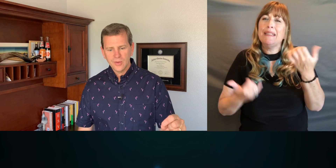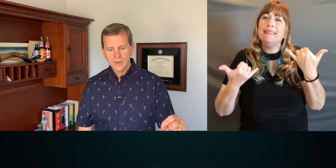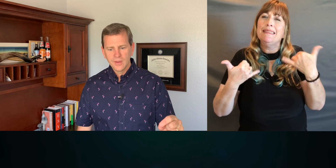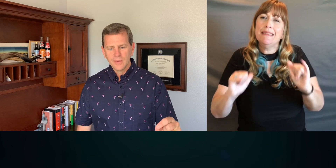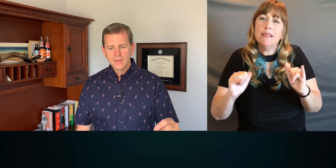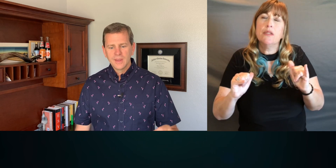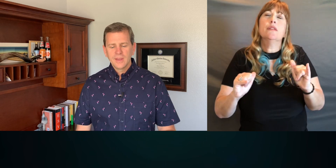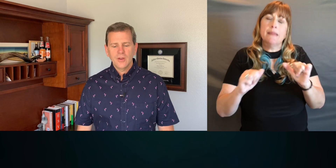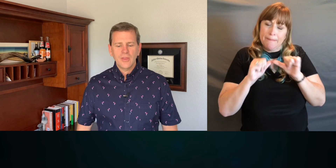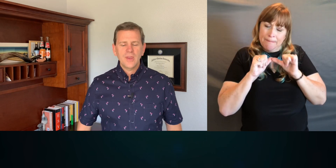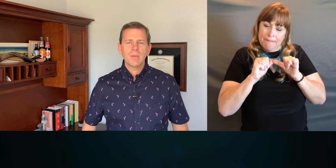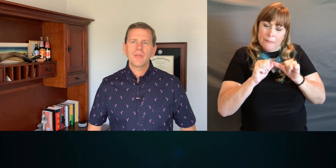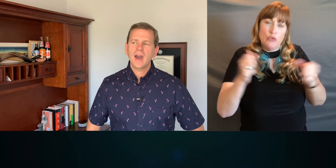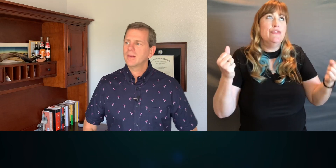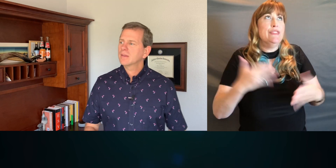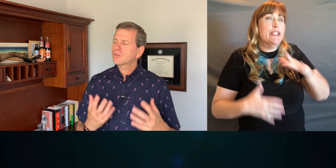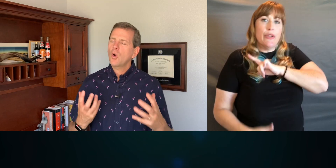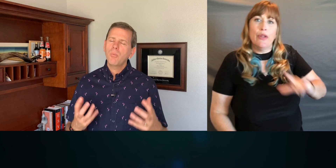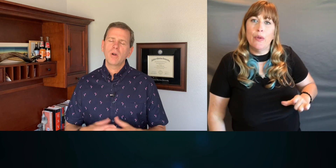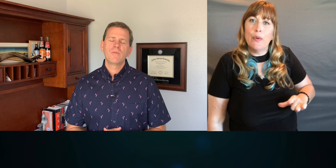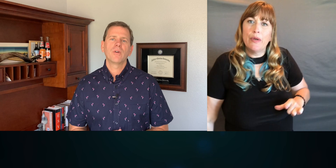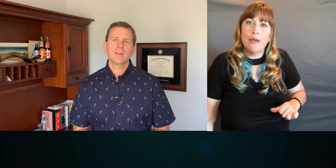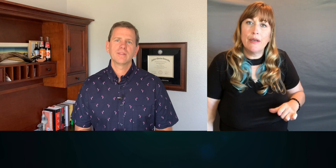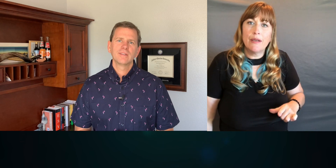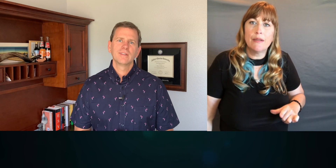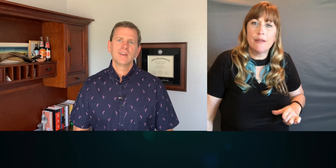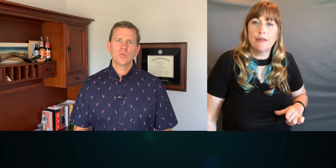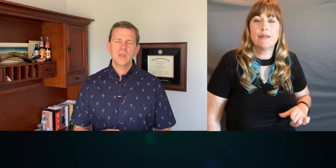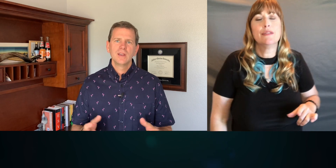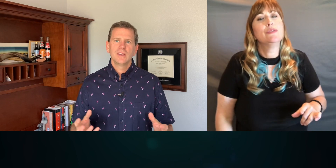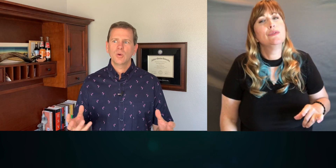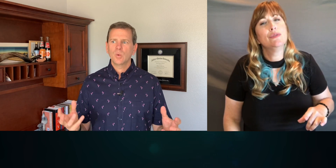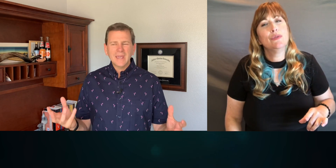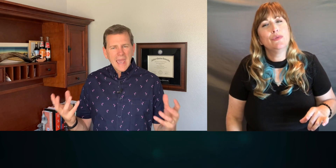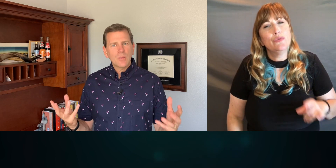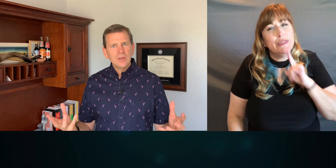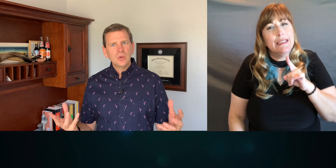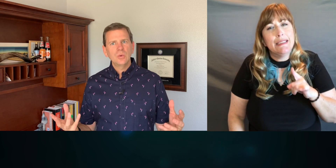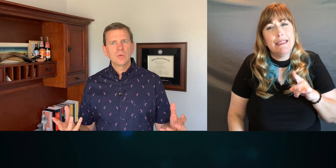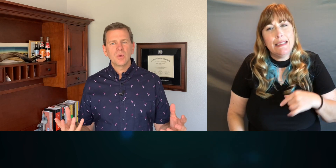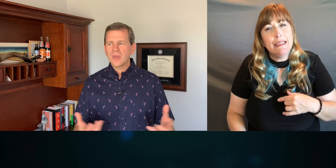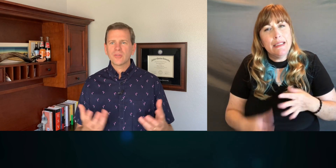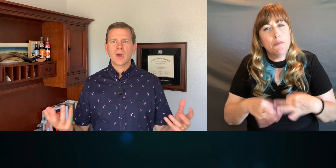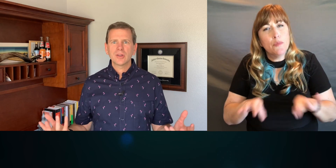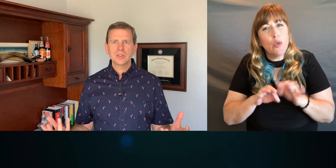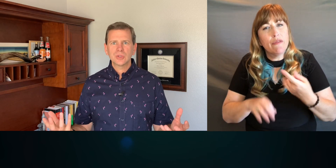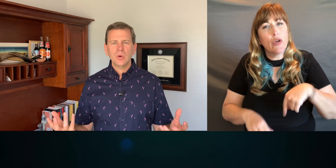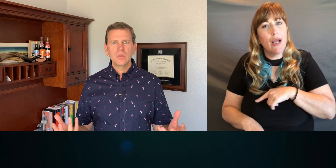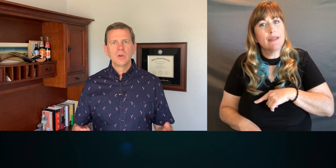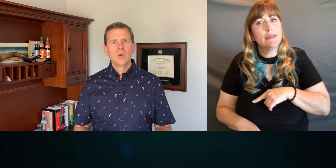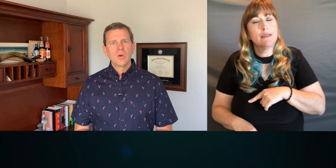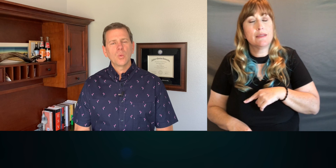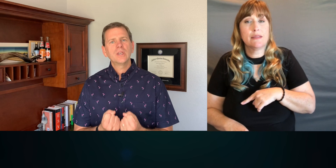Lord. You know, and I think about that, and it's so important for us. As we, you know, what can we do when things are out of